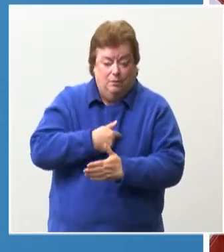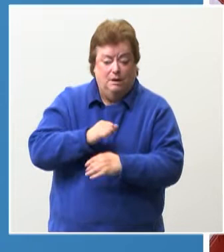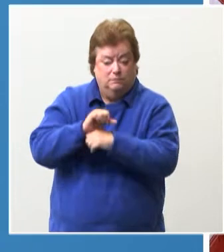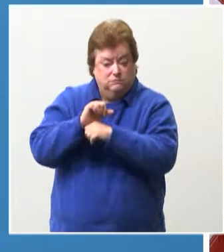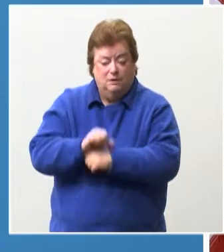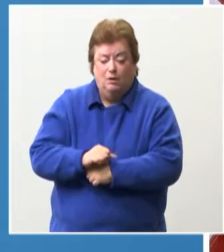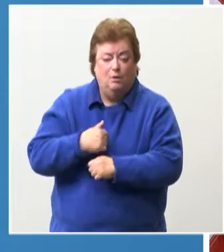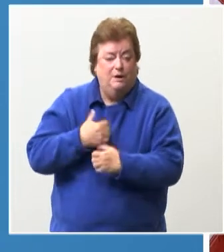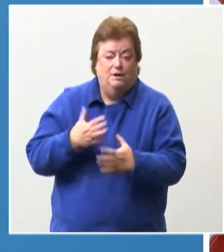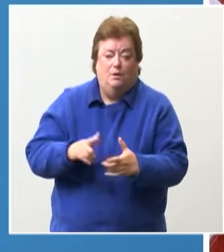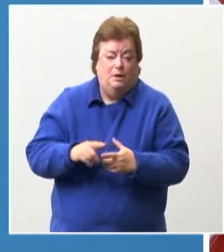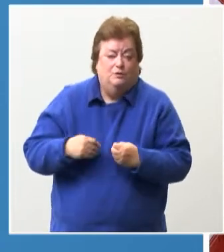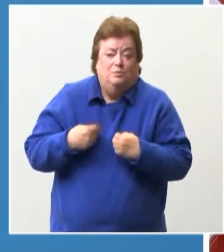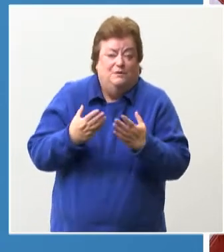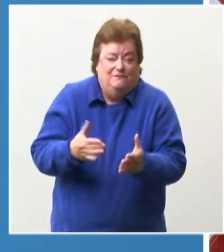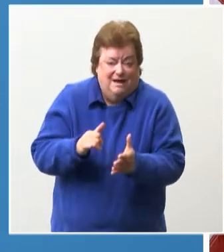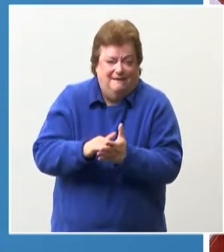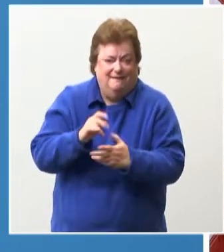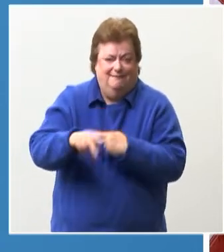be providing.